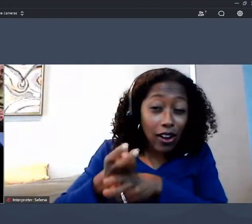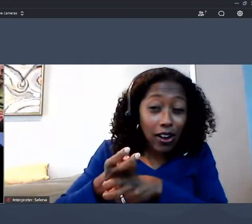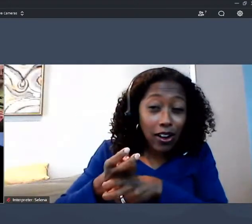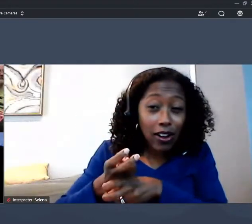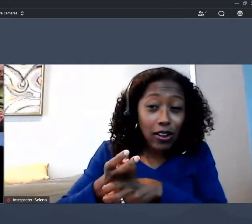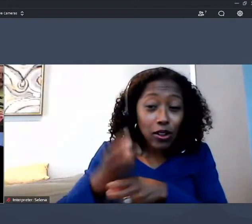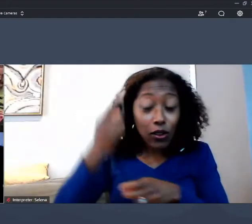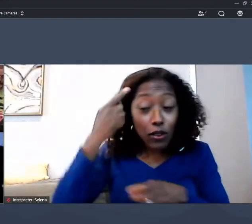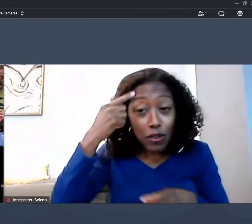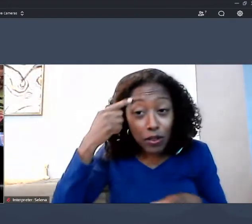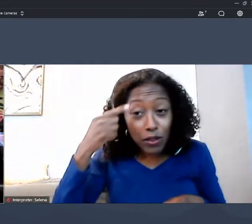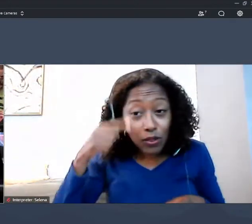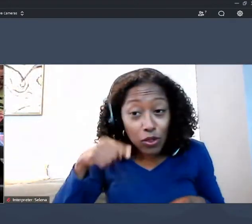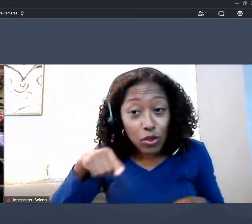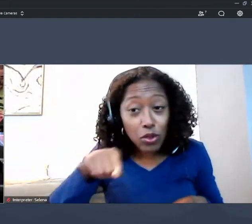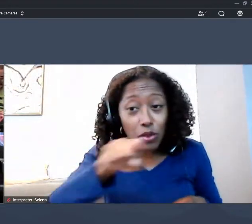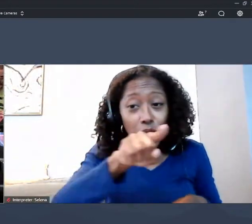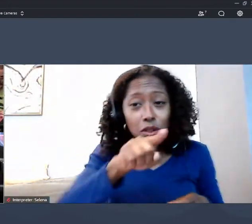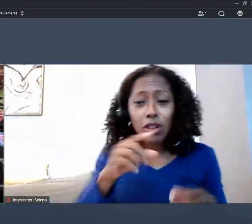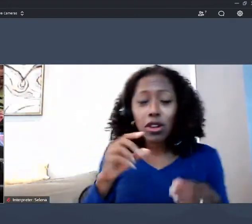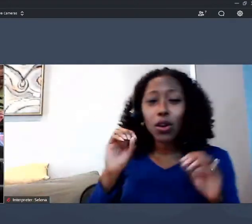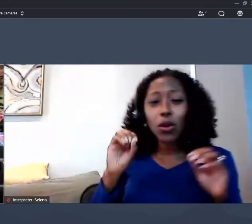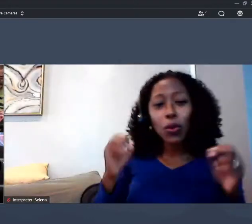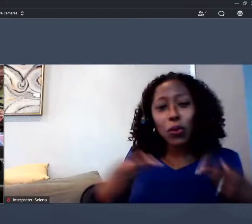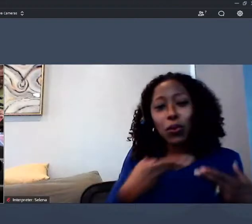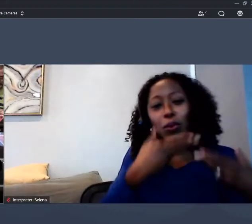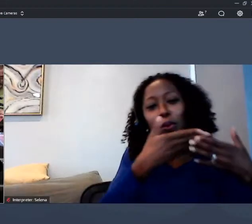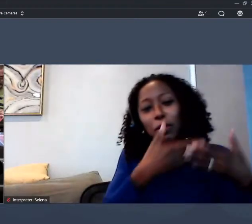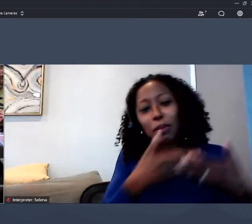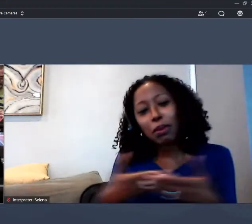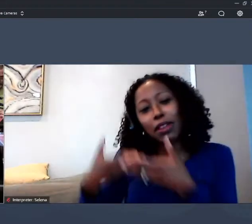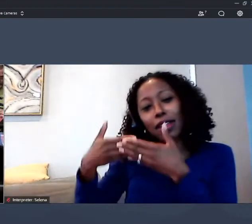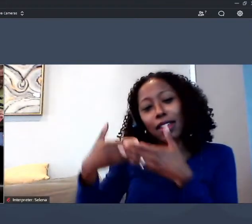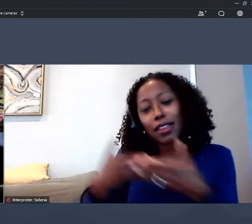For you, ooh, baby,